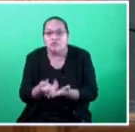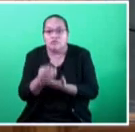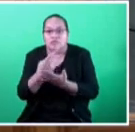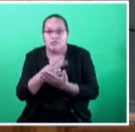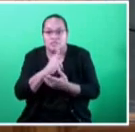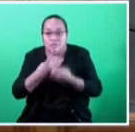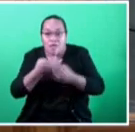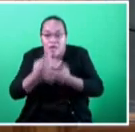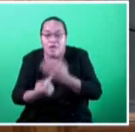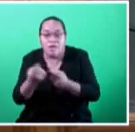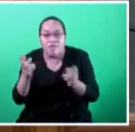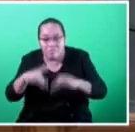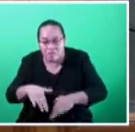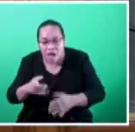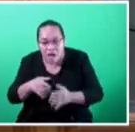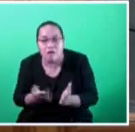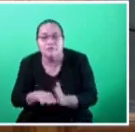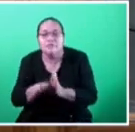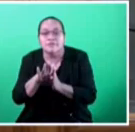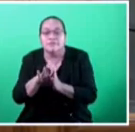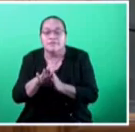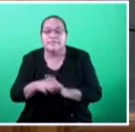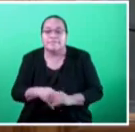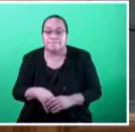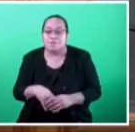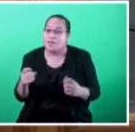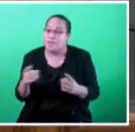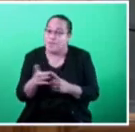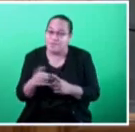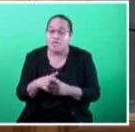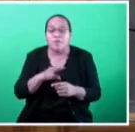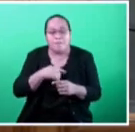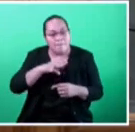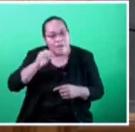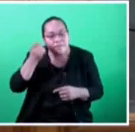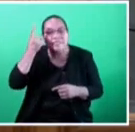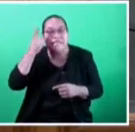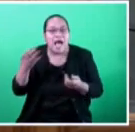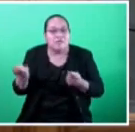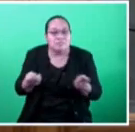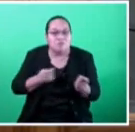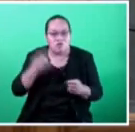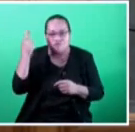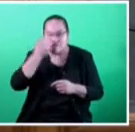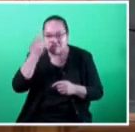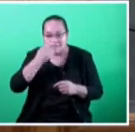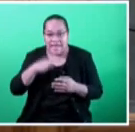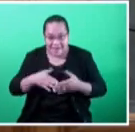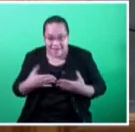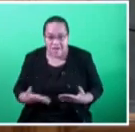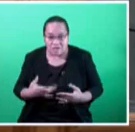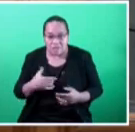people and ecosystem. Honourable Speaker, it is important that we understand and manage this risk now and implement